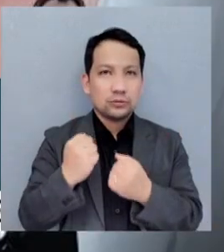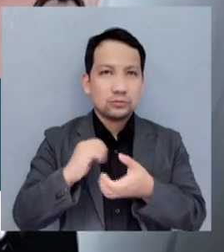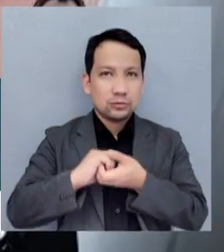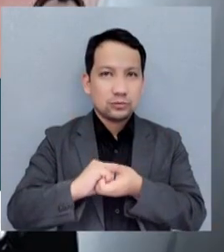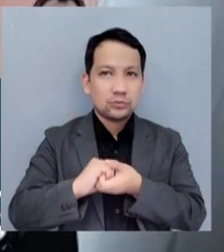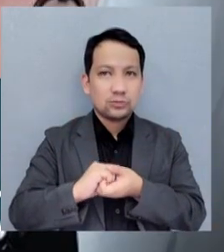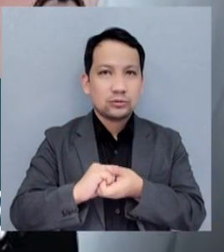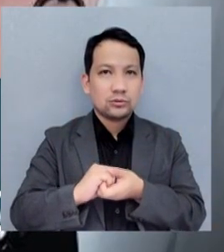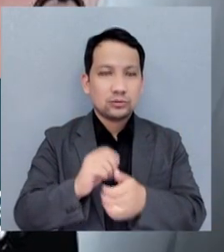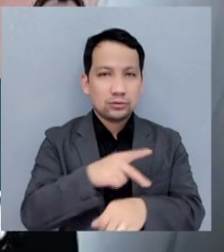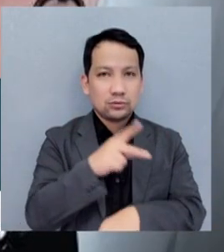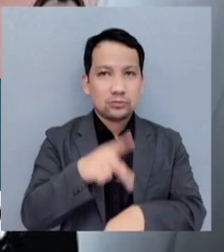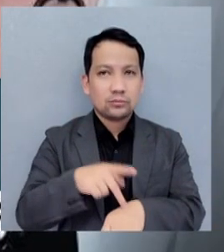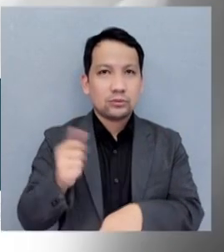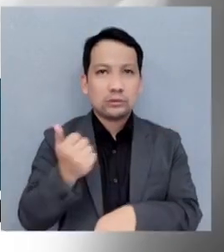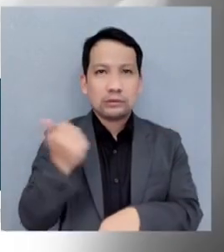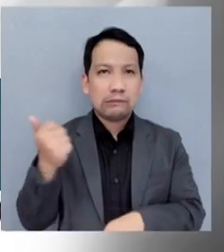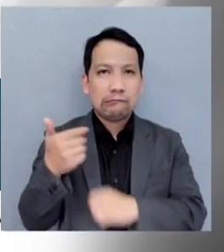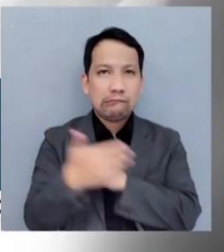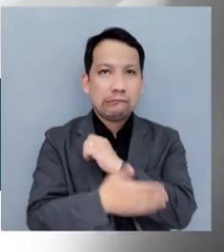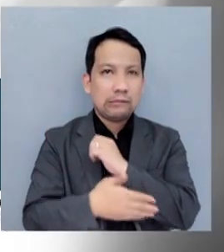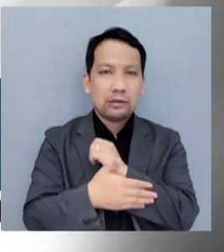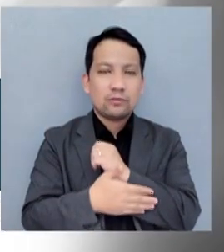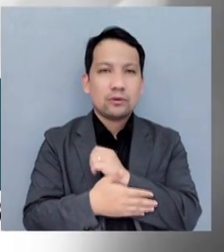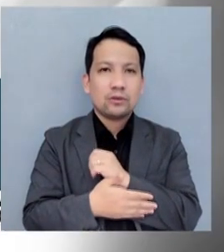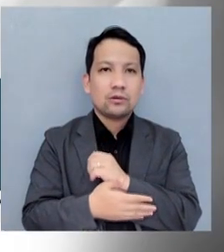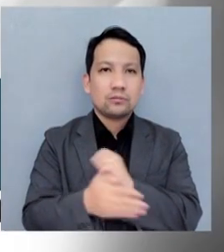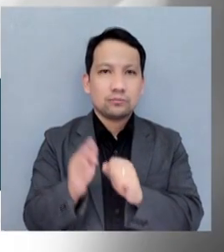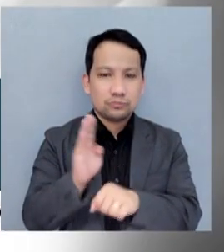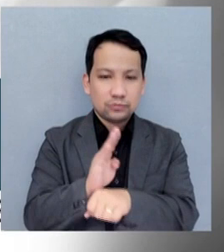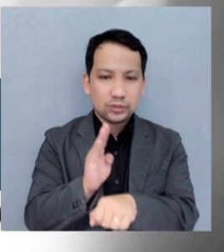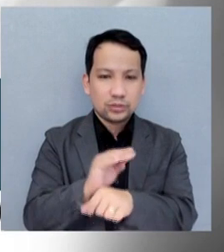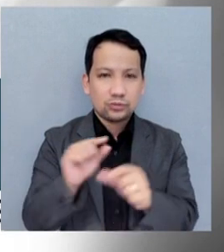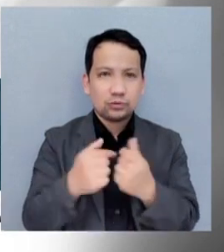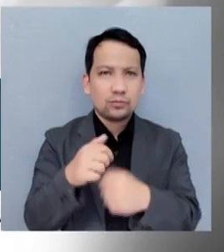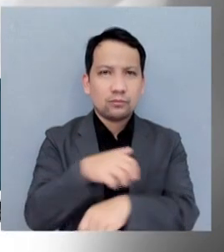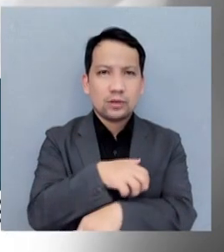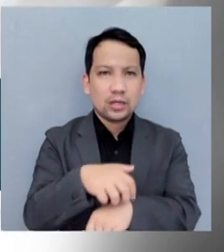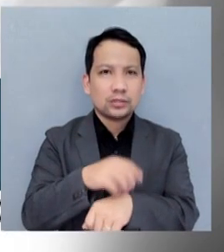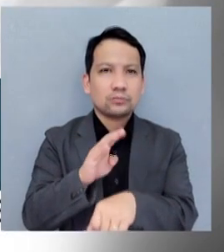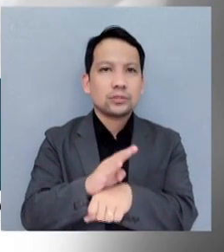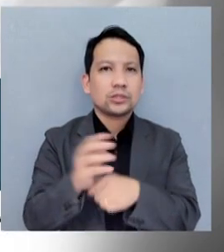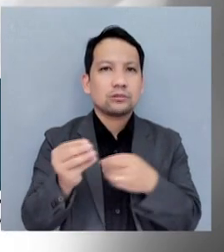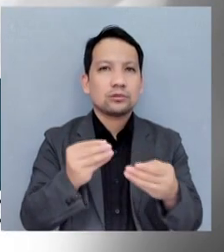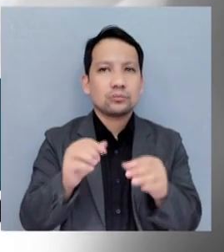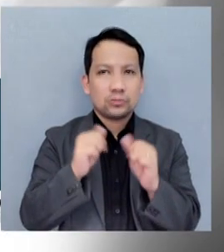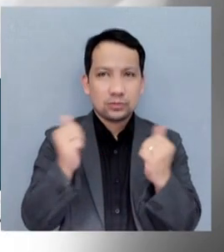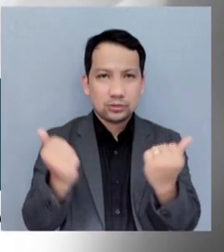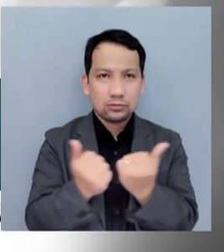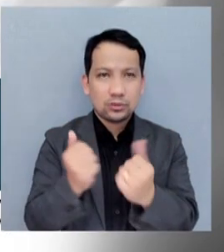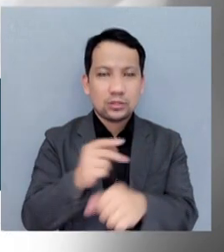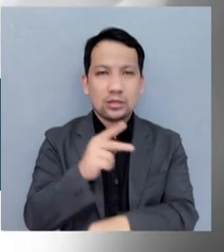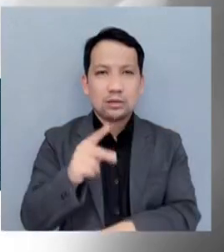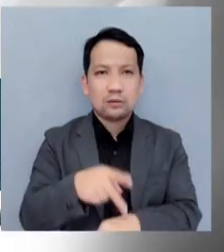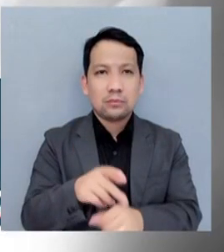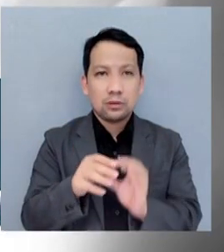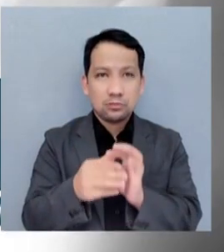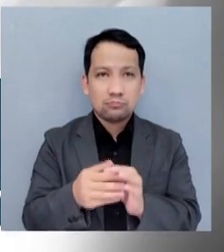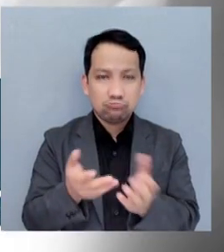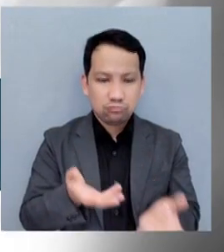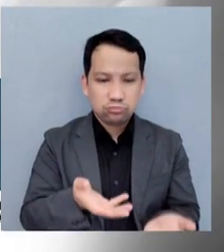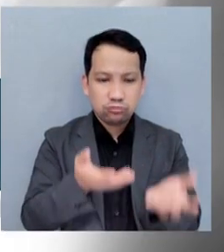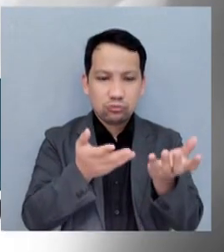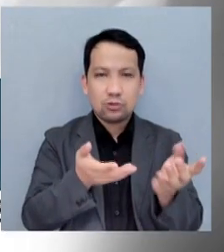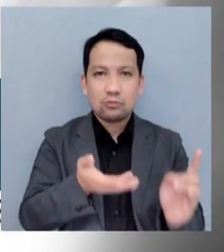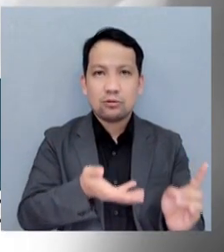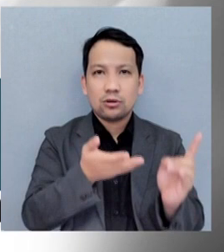between the Philippines and other countries. Business groups like the Makati Business Club and the Management Association of the Philippines also lauded Del